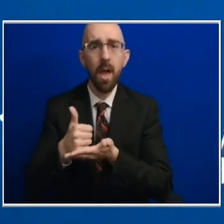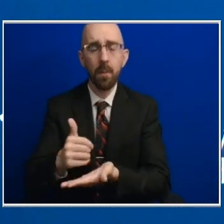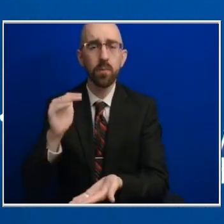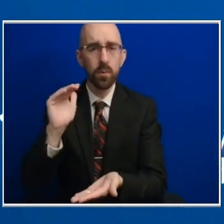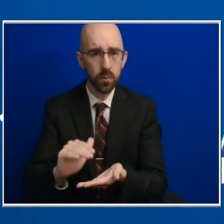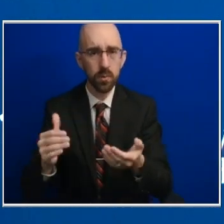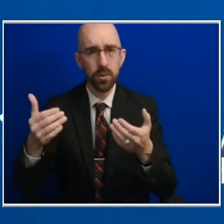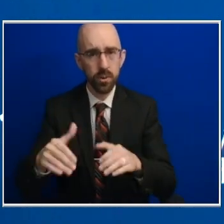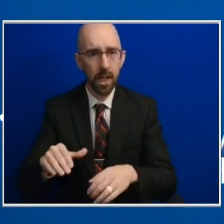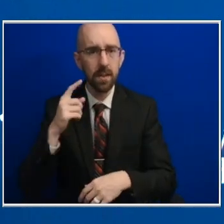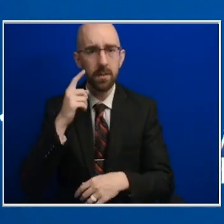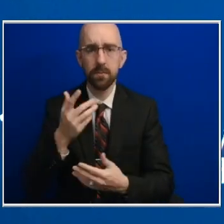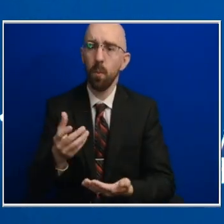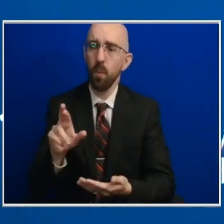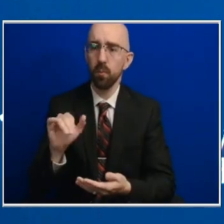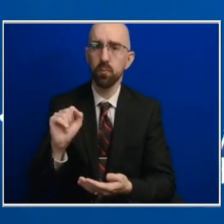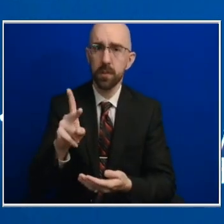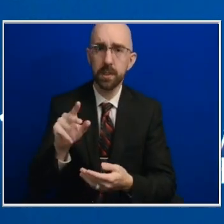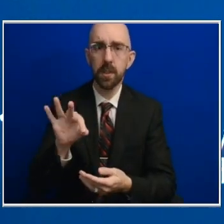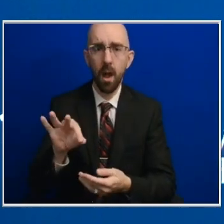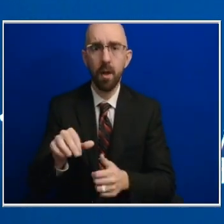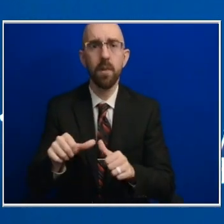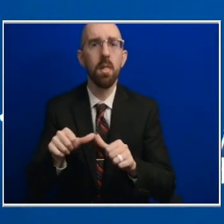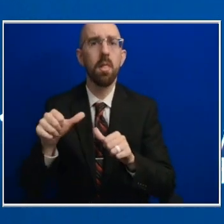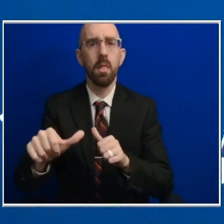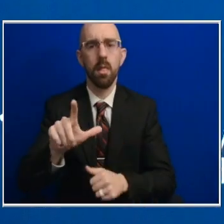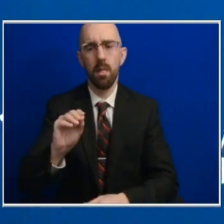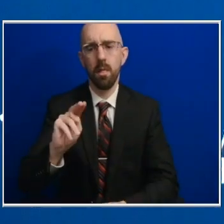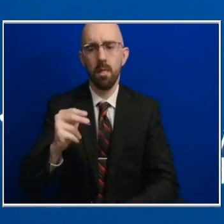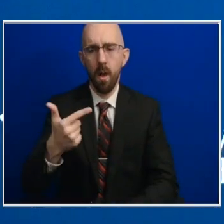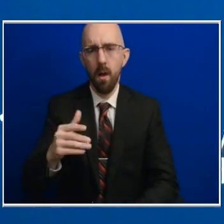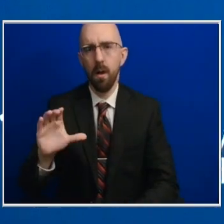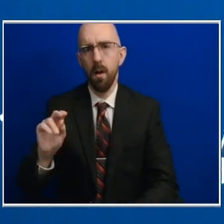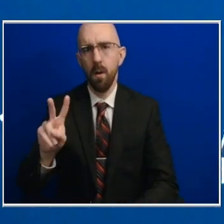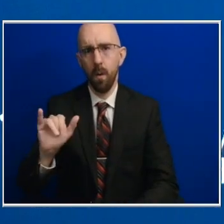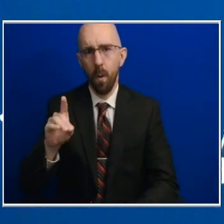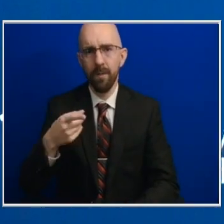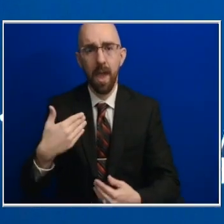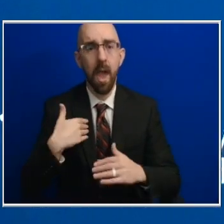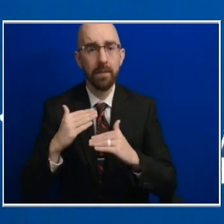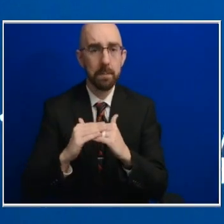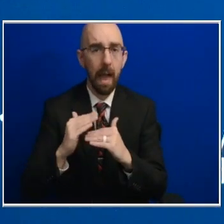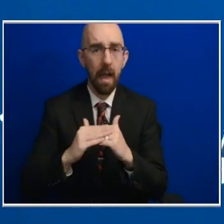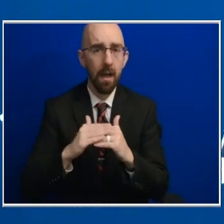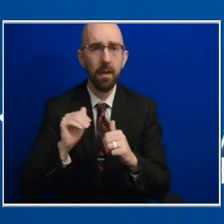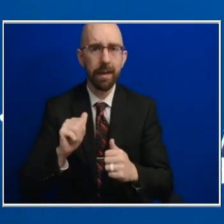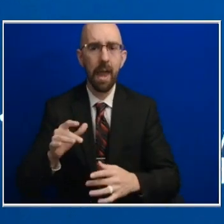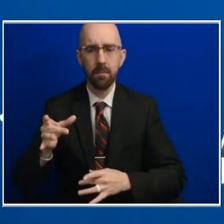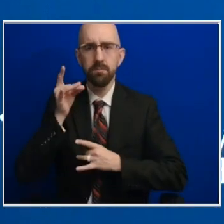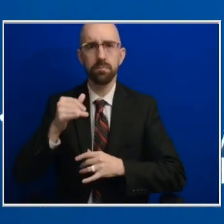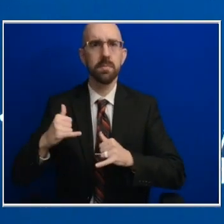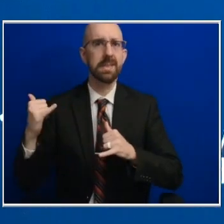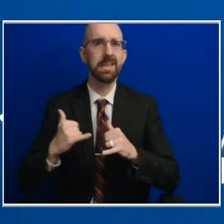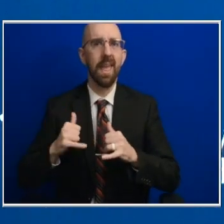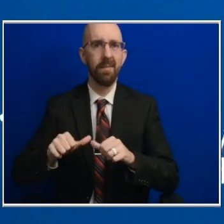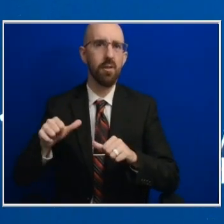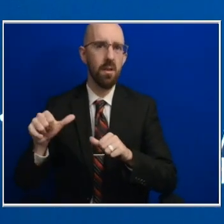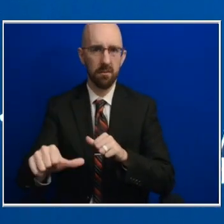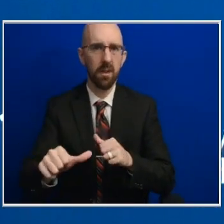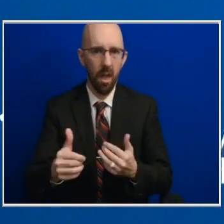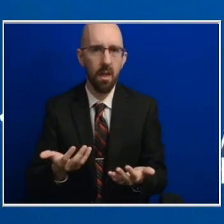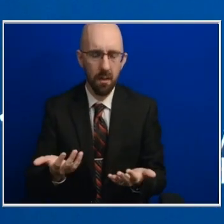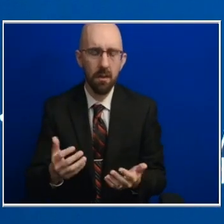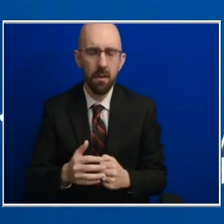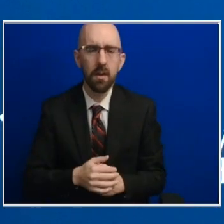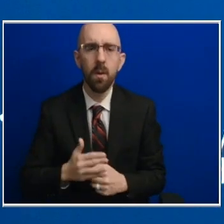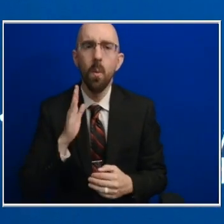or the risk of long COVID, even if you have mild disease. So we will await that information when the